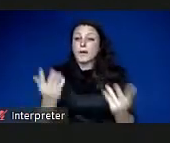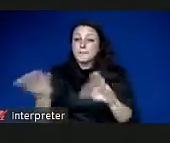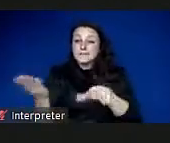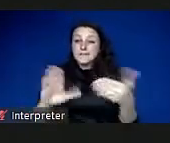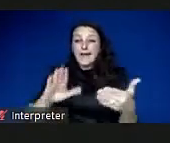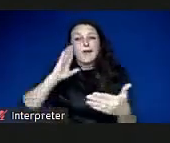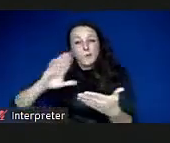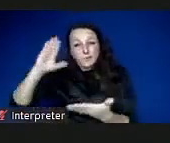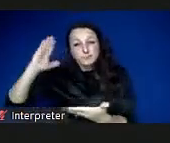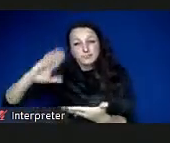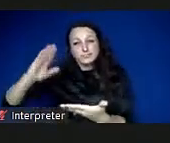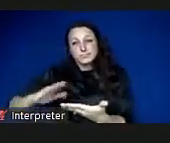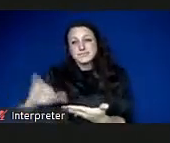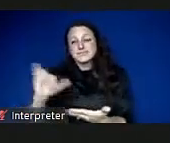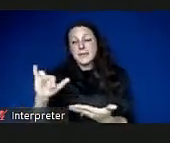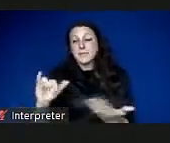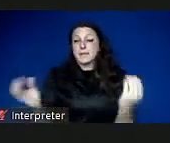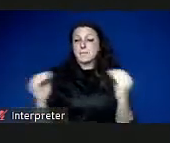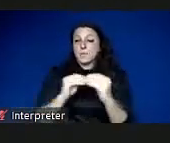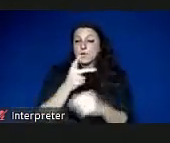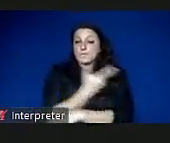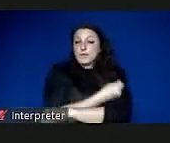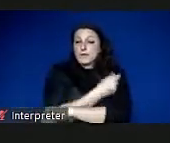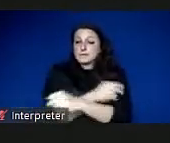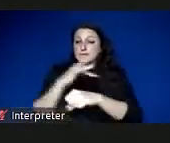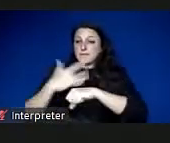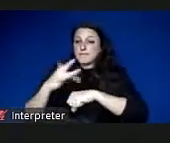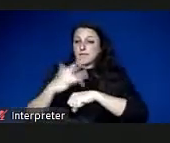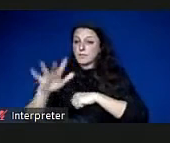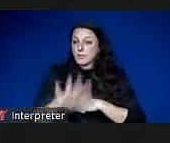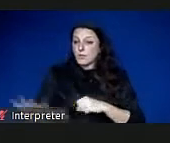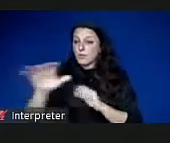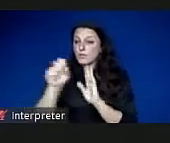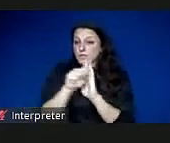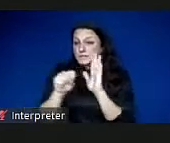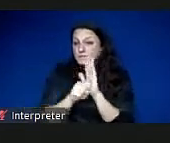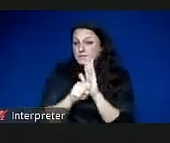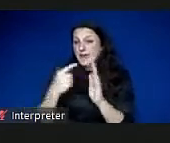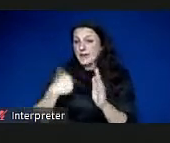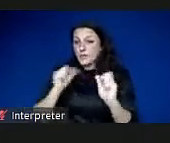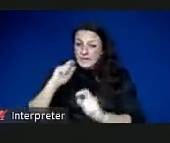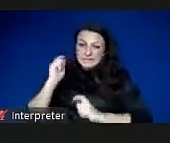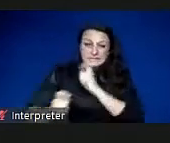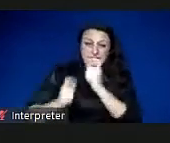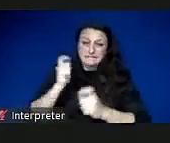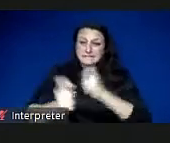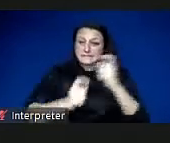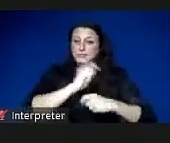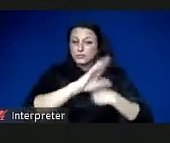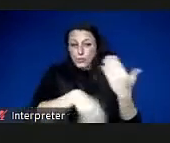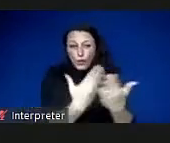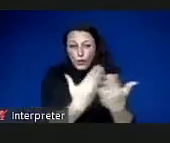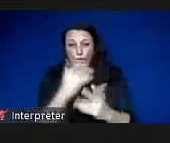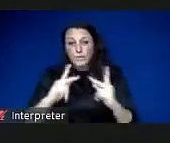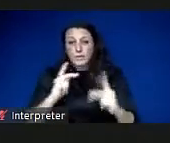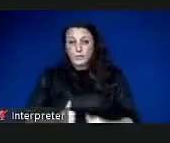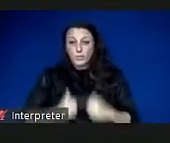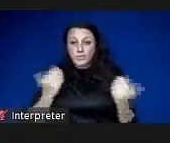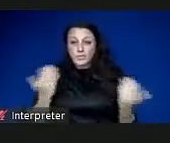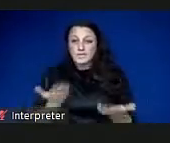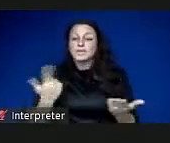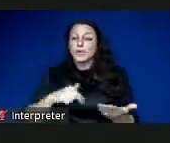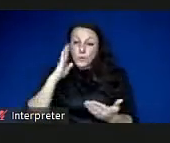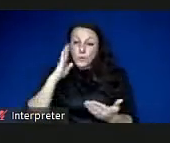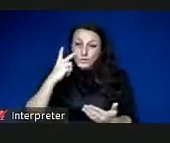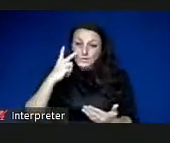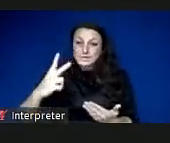as we get more vaccines available across the state, and everybody gets their opportunity to get this vaccine, we will see cases,